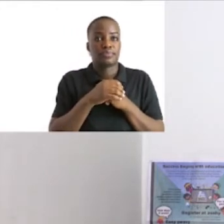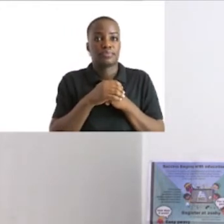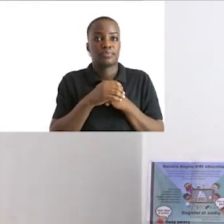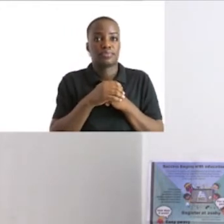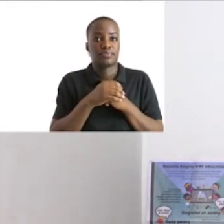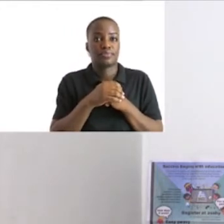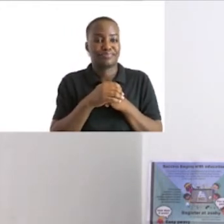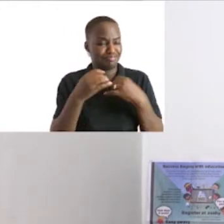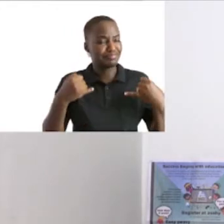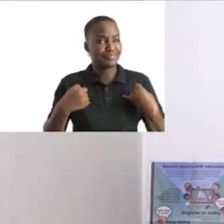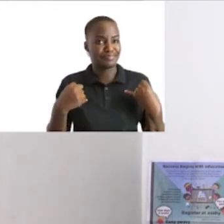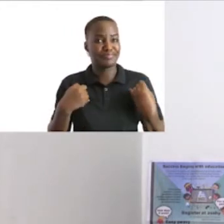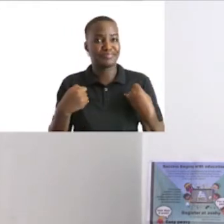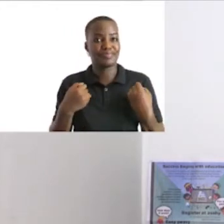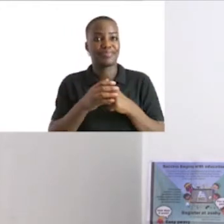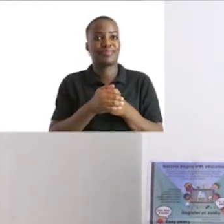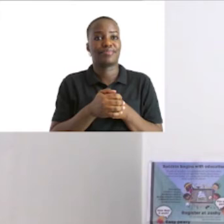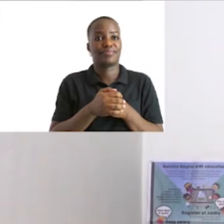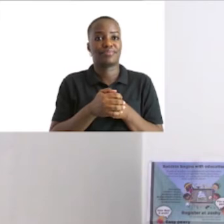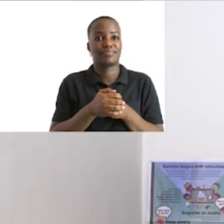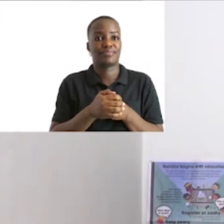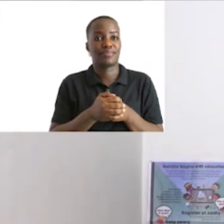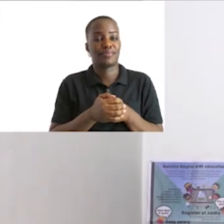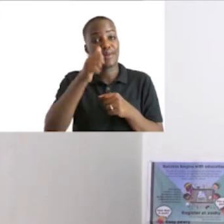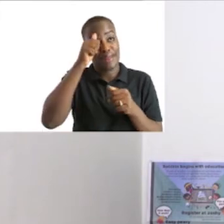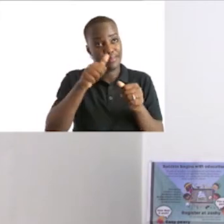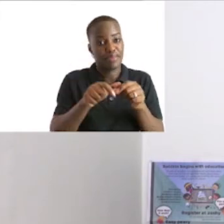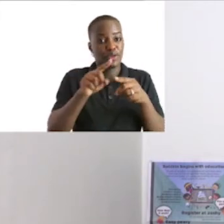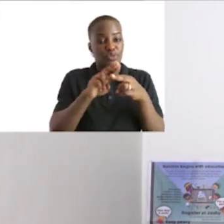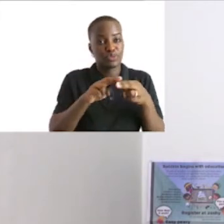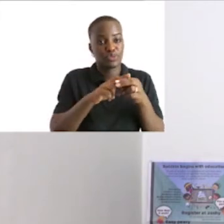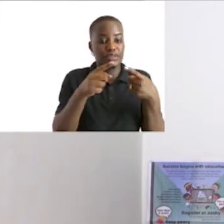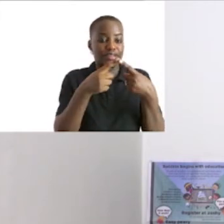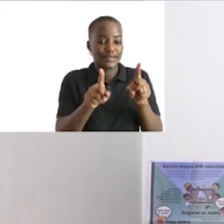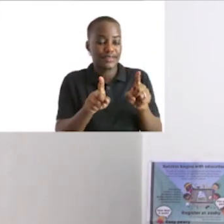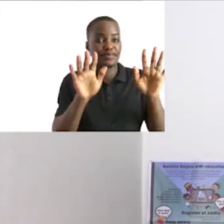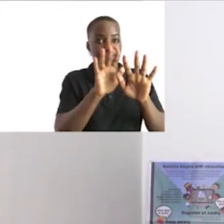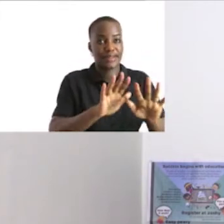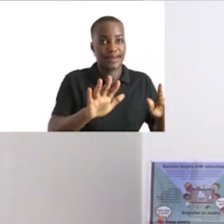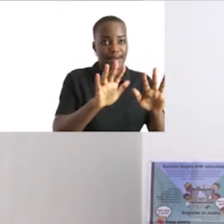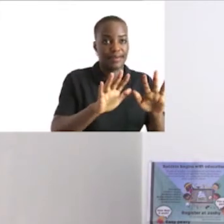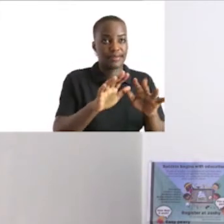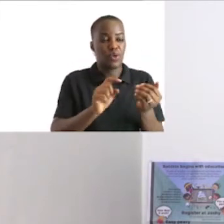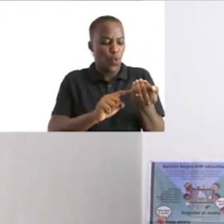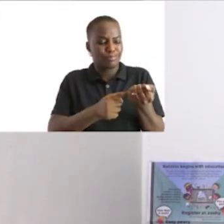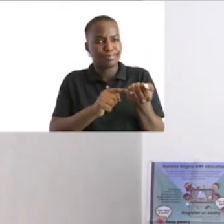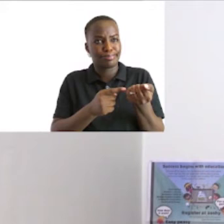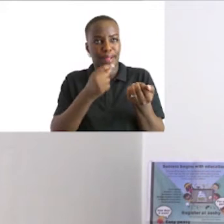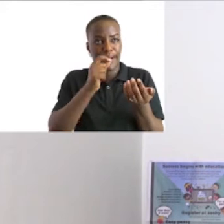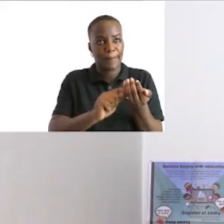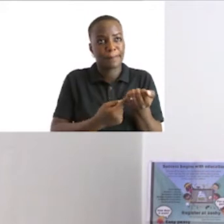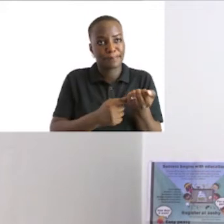And this is fun. Remember to use either a different color or a nice sharp pencil so you can go nice and